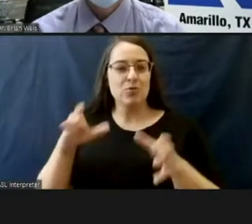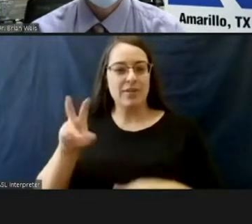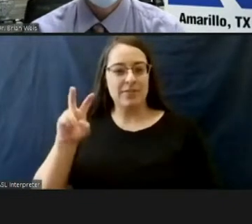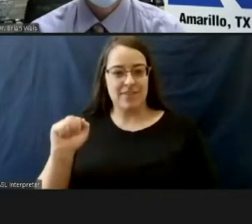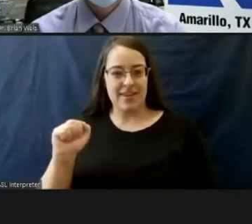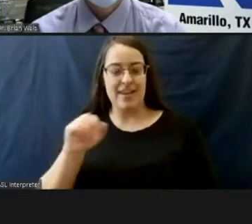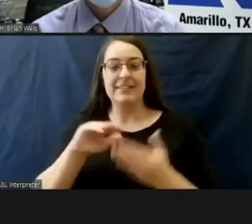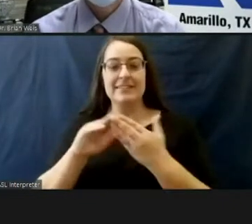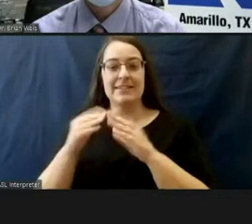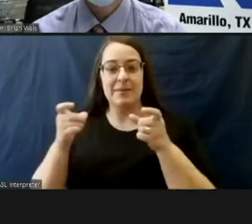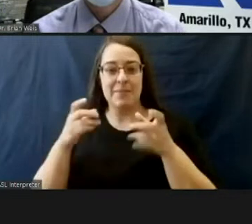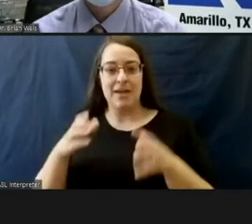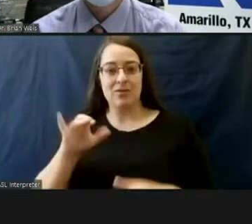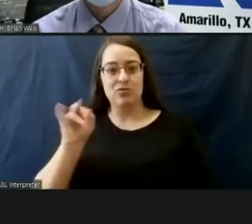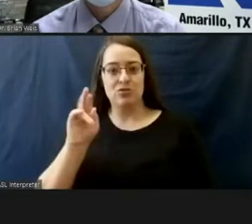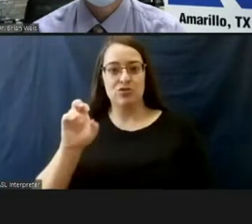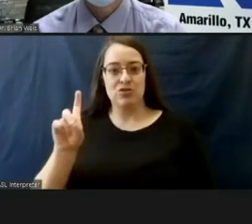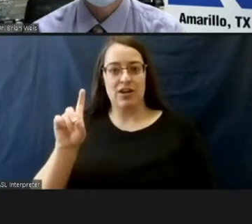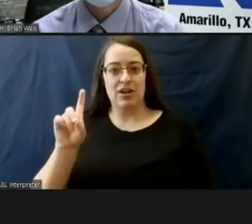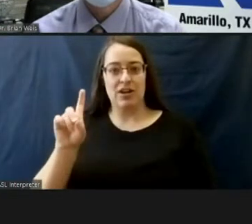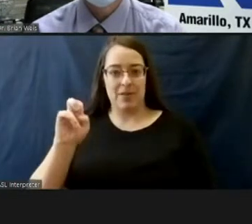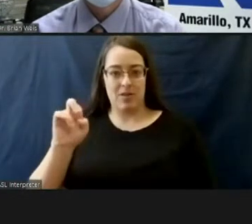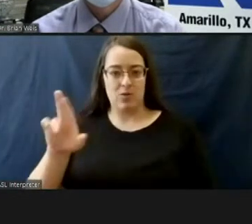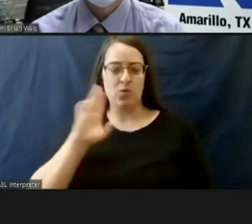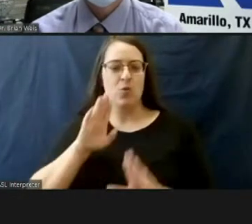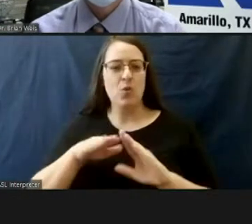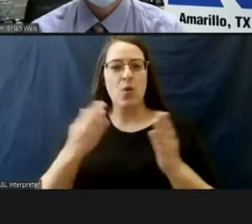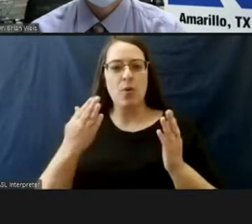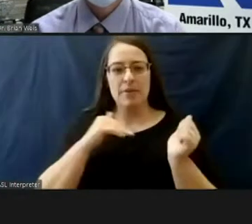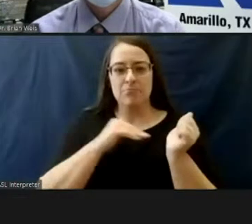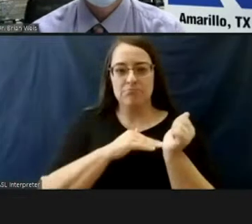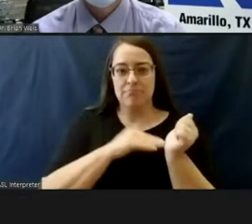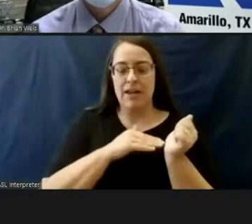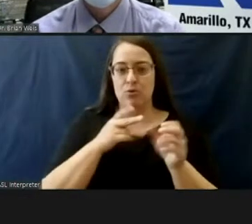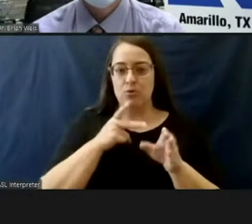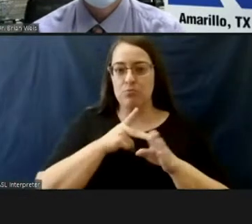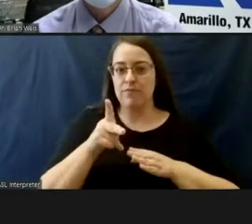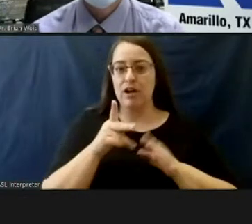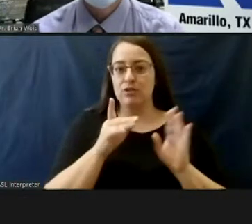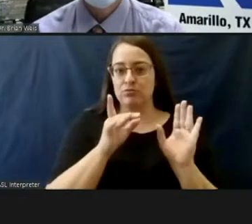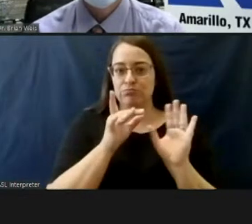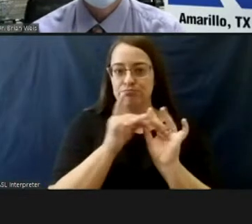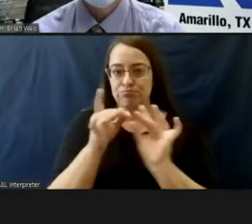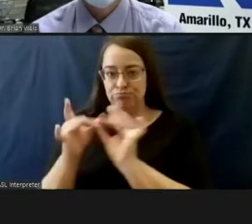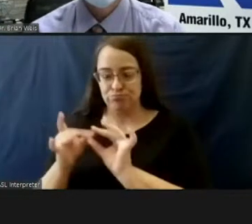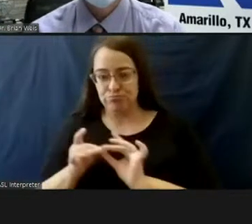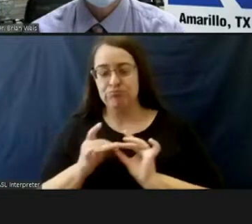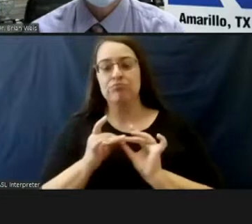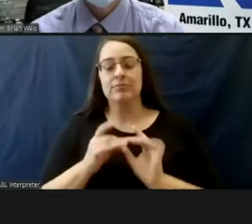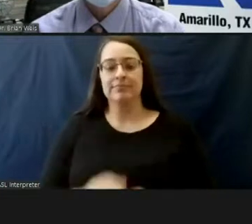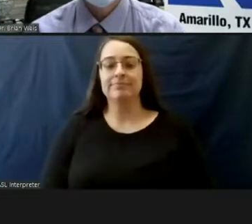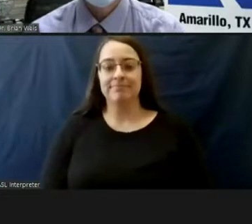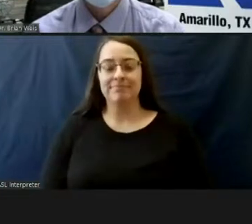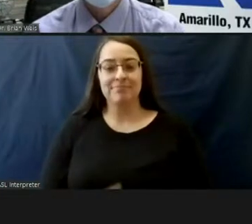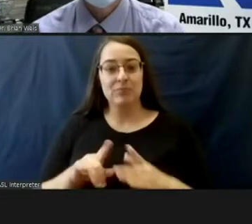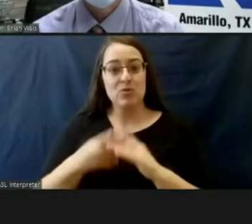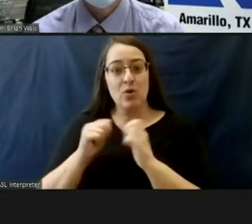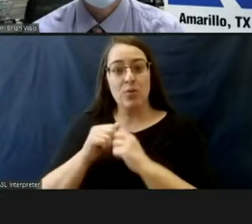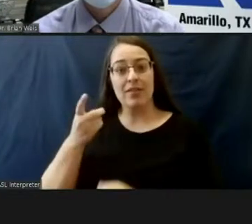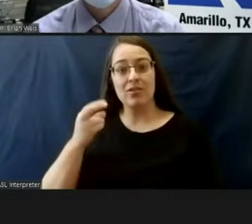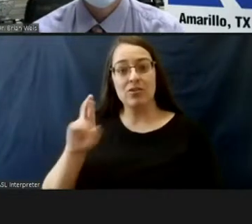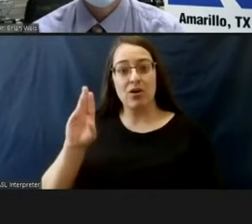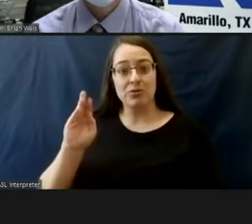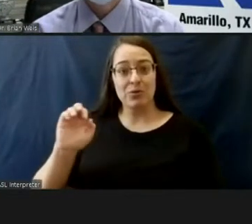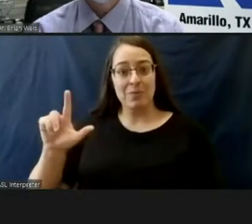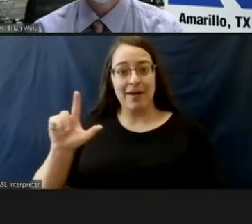Manager Jared Miller. We'll go ahead and open it up to our medical professionals who are here on the panel for some brief opening statements. We'll start with Dr. Bell. Dr. Bell,